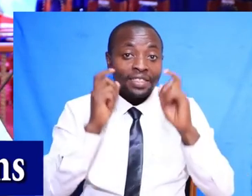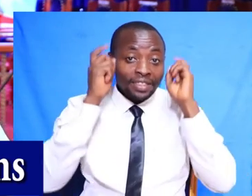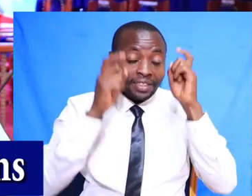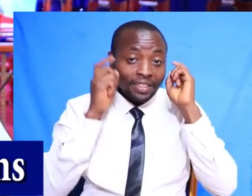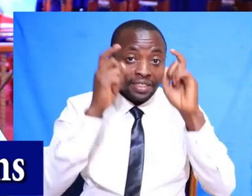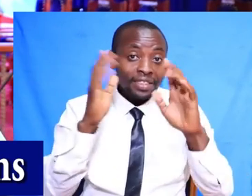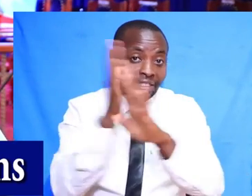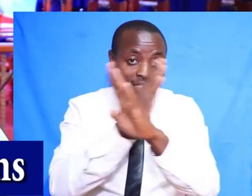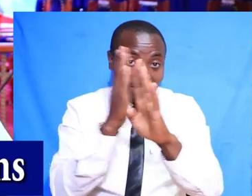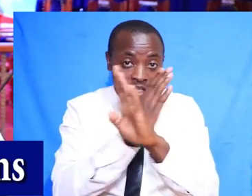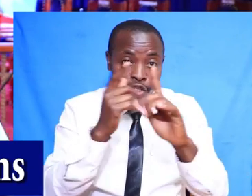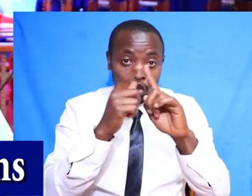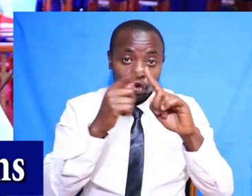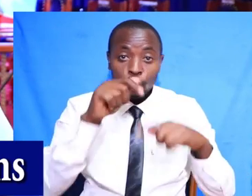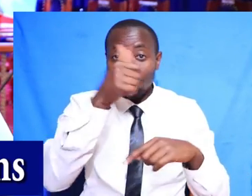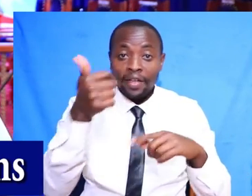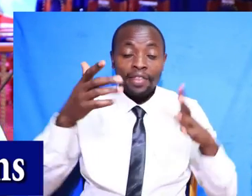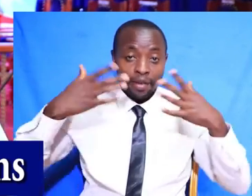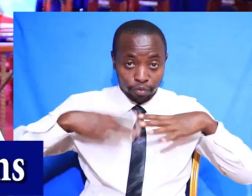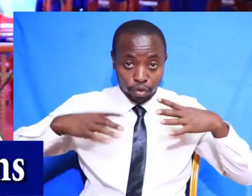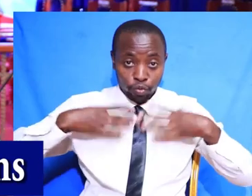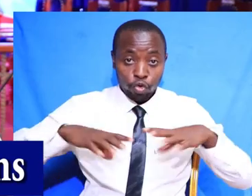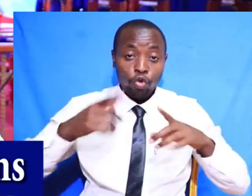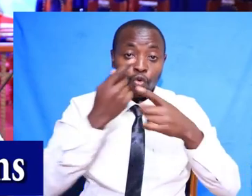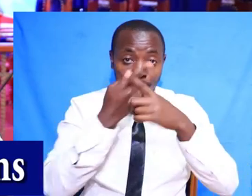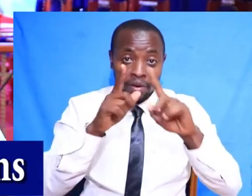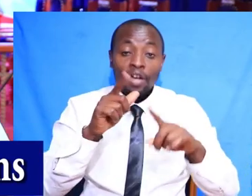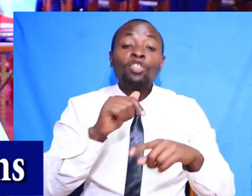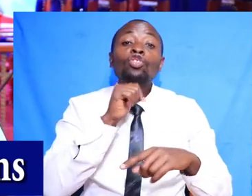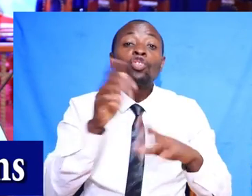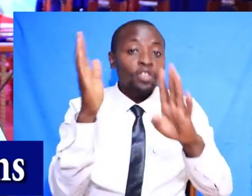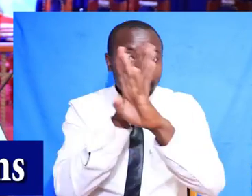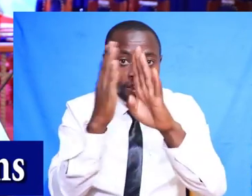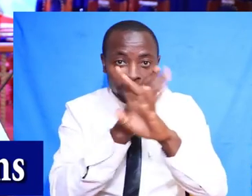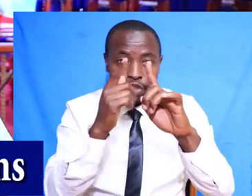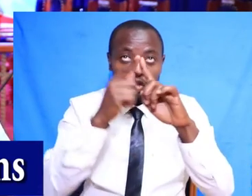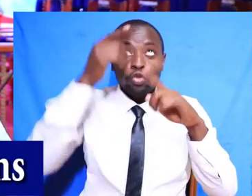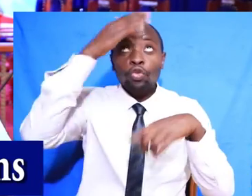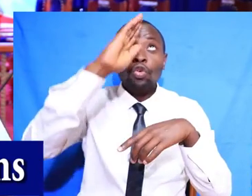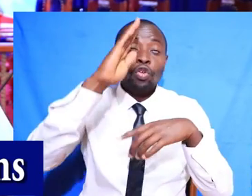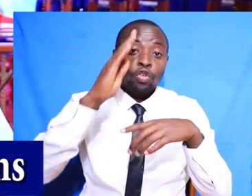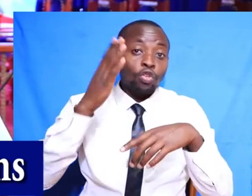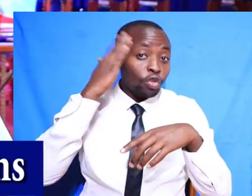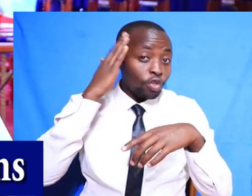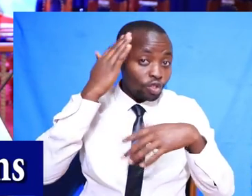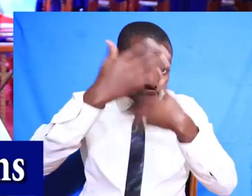are hidden to other people, but they are not hidden to God. God is